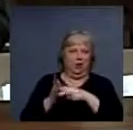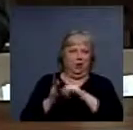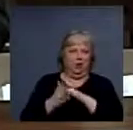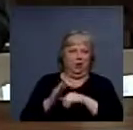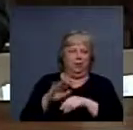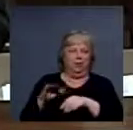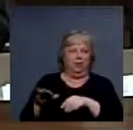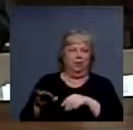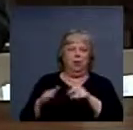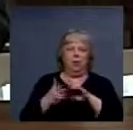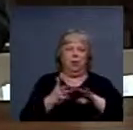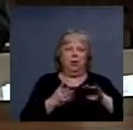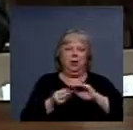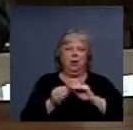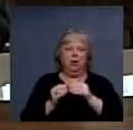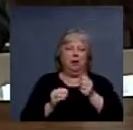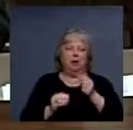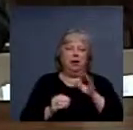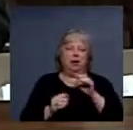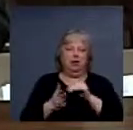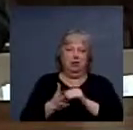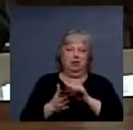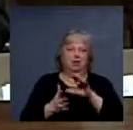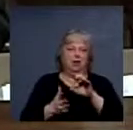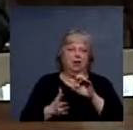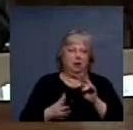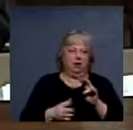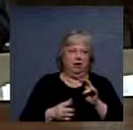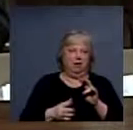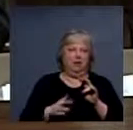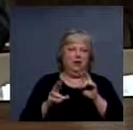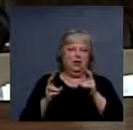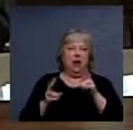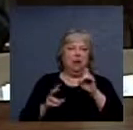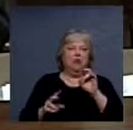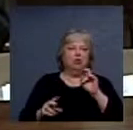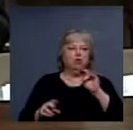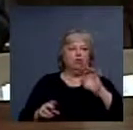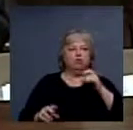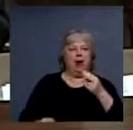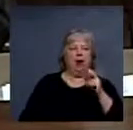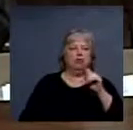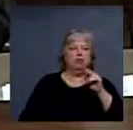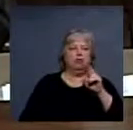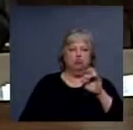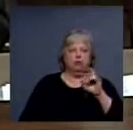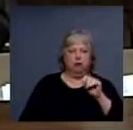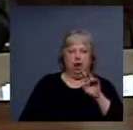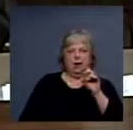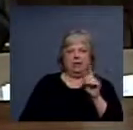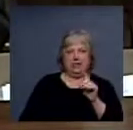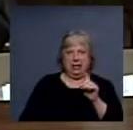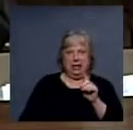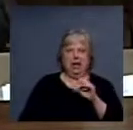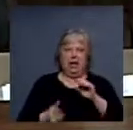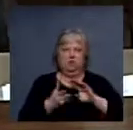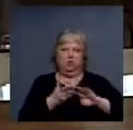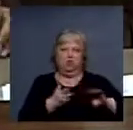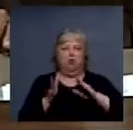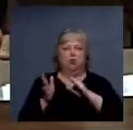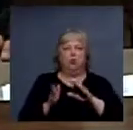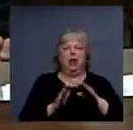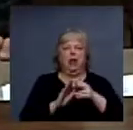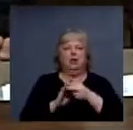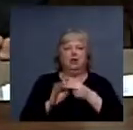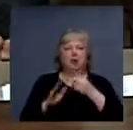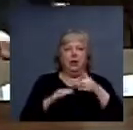An ordinance to repeal Ordinance Number 19,507, titled The Ranch Tract D, Short Form PCD, and to revoke a planned zoning